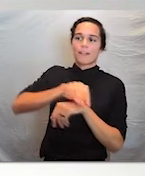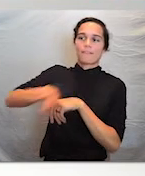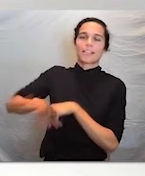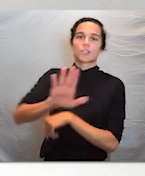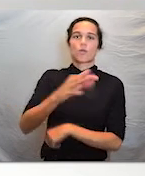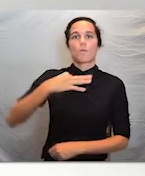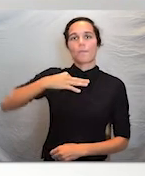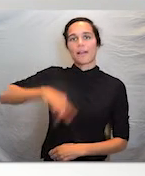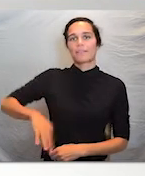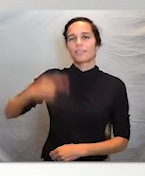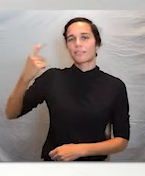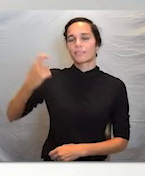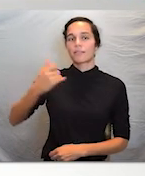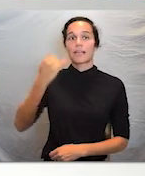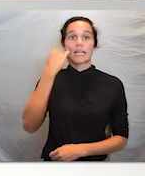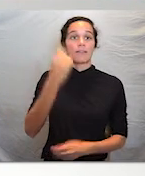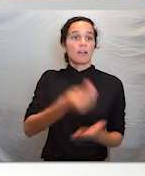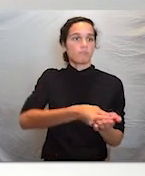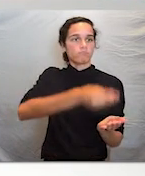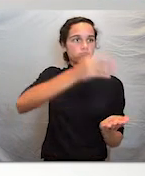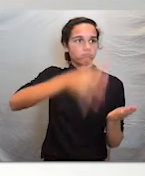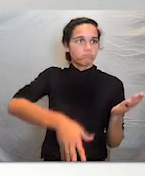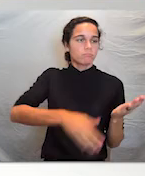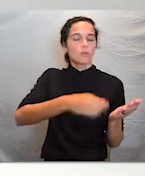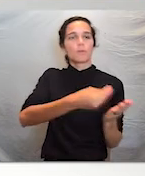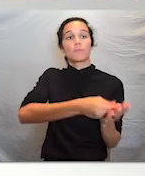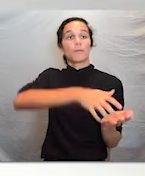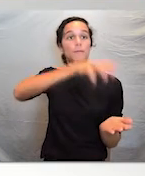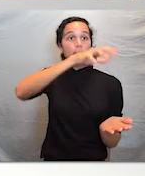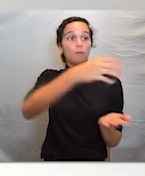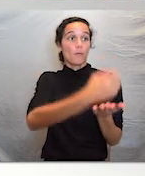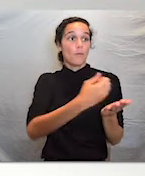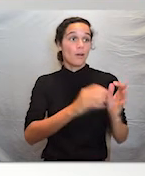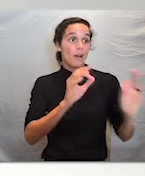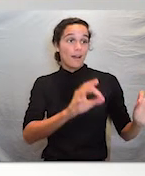much, you could lose. If you make too little, great.